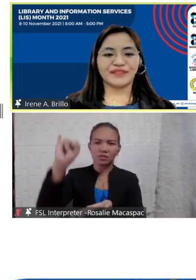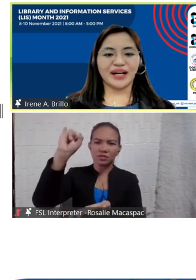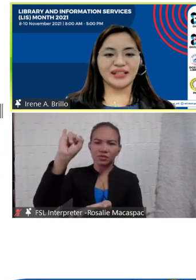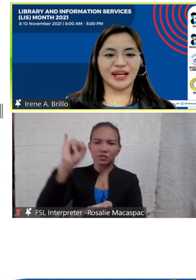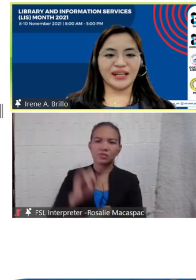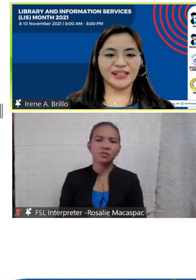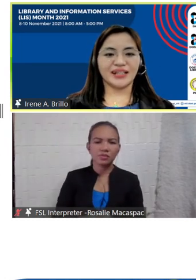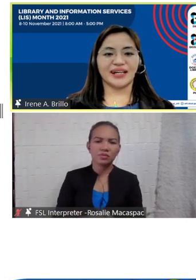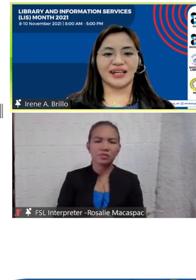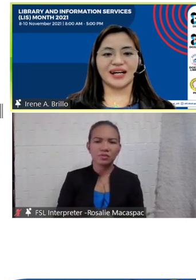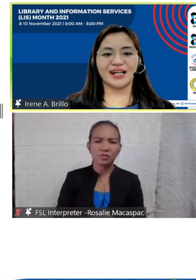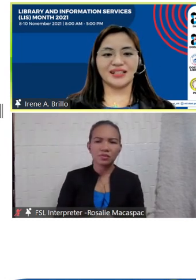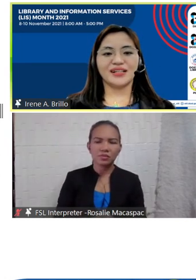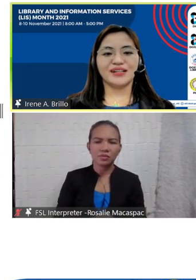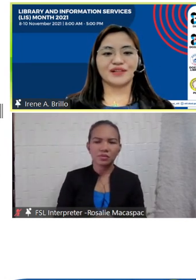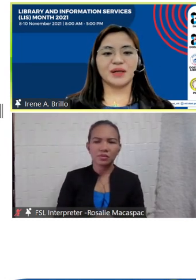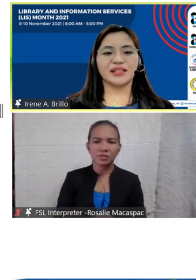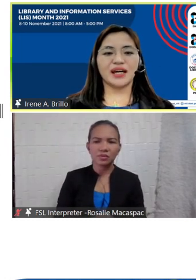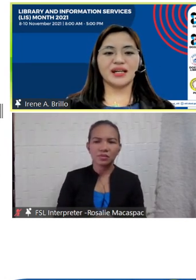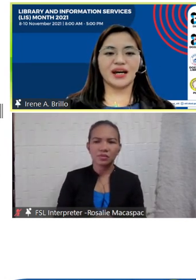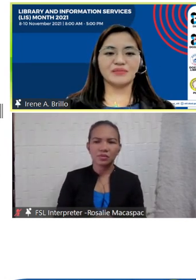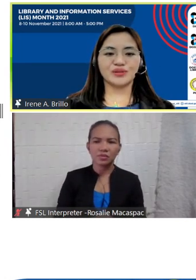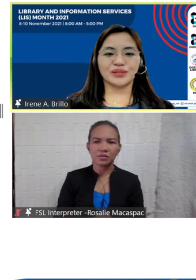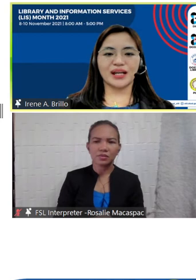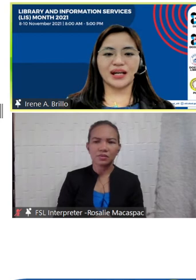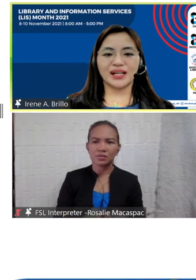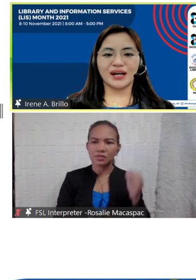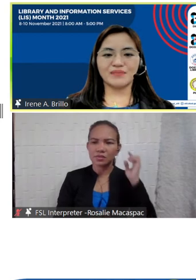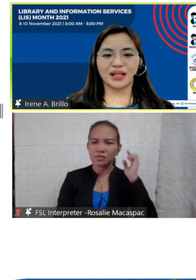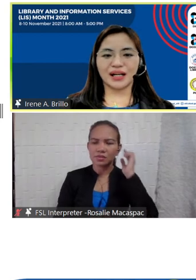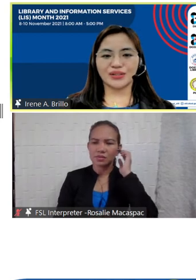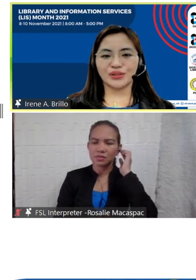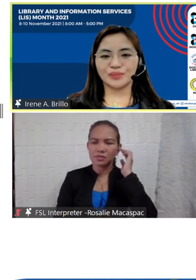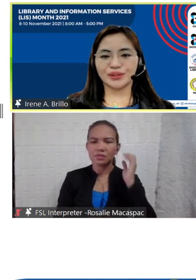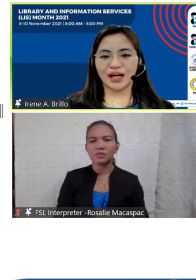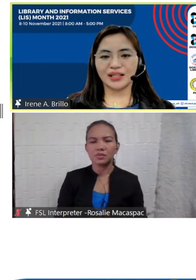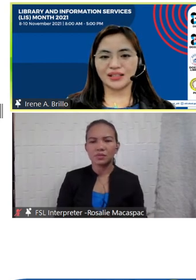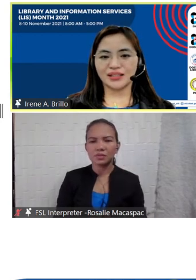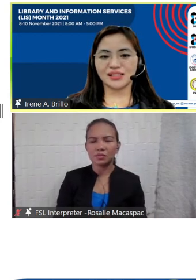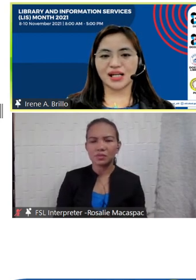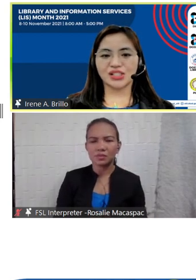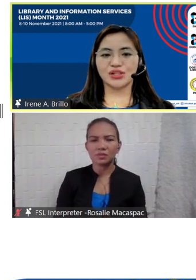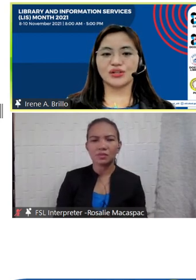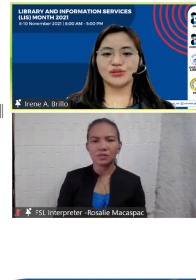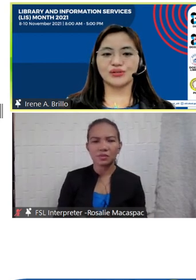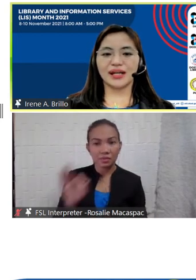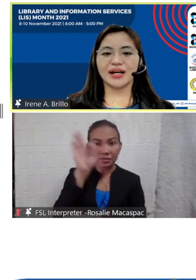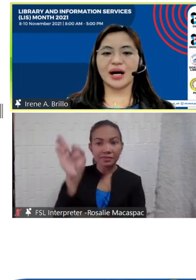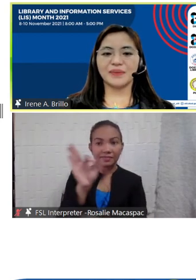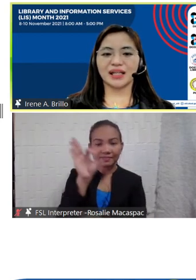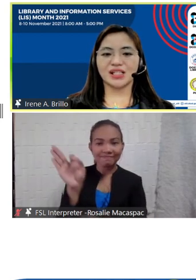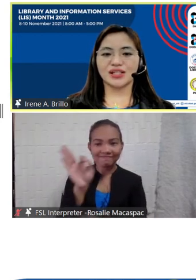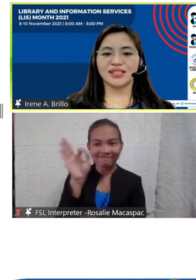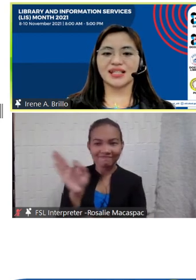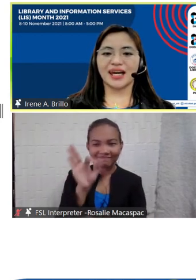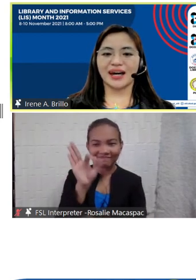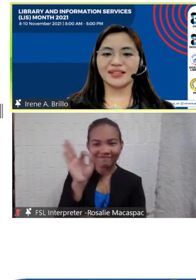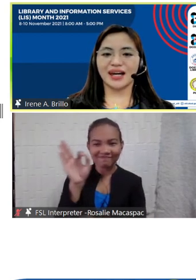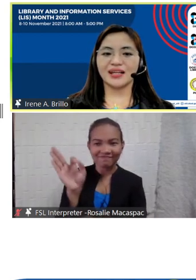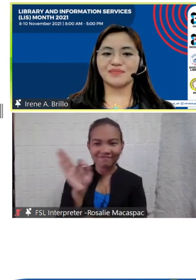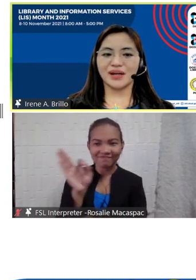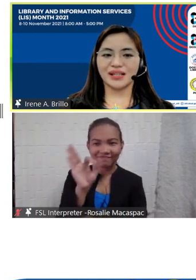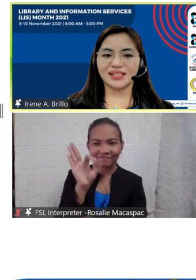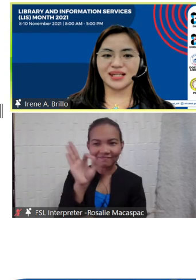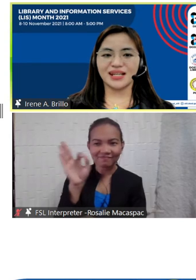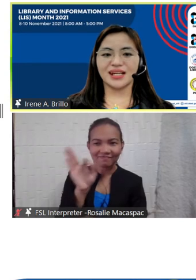And by Friday, ayan, from 8 a.m. to 10 a.m., magkakaroon po tayo ng discussion on nuclear applications in